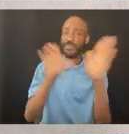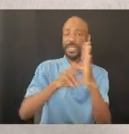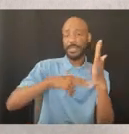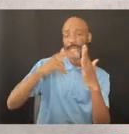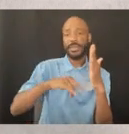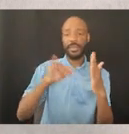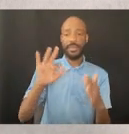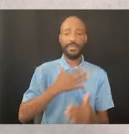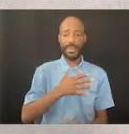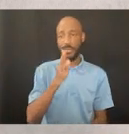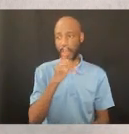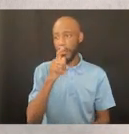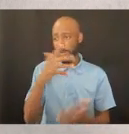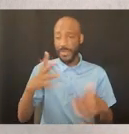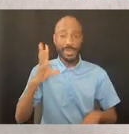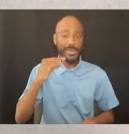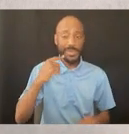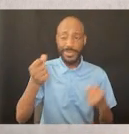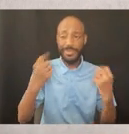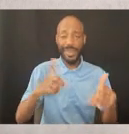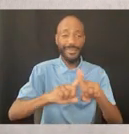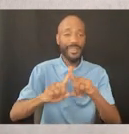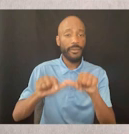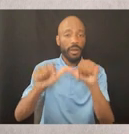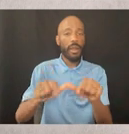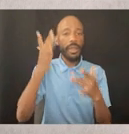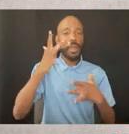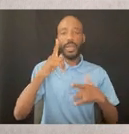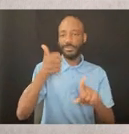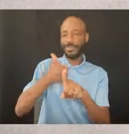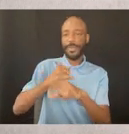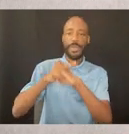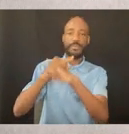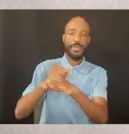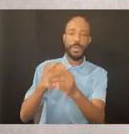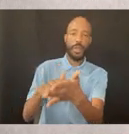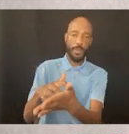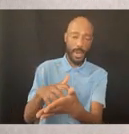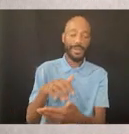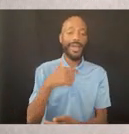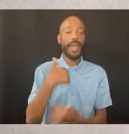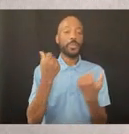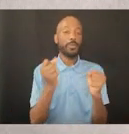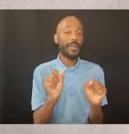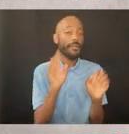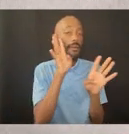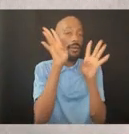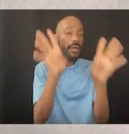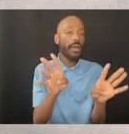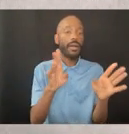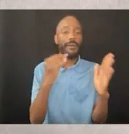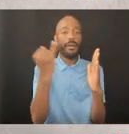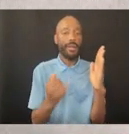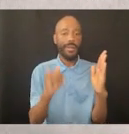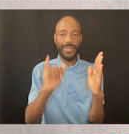multiple chronic illnesses and is immunocompromised. I tried to create a piece that used rainbow flowing